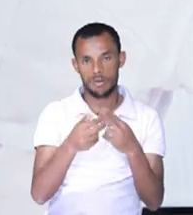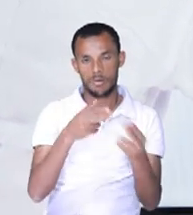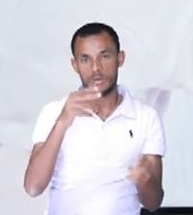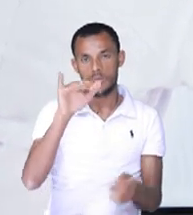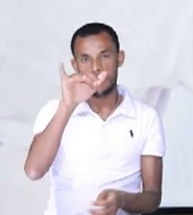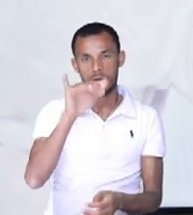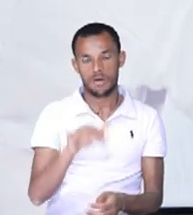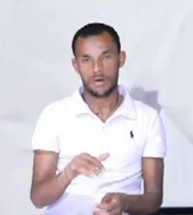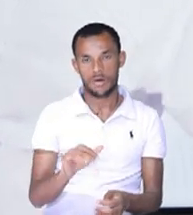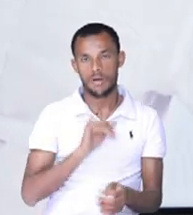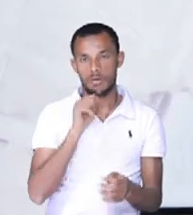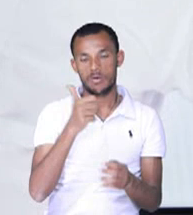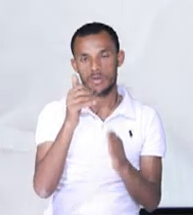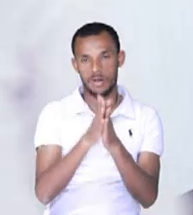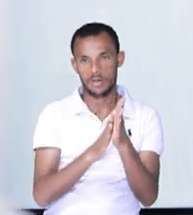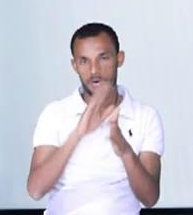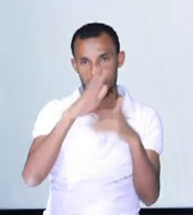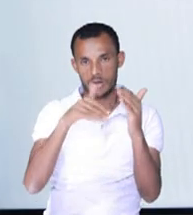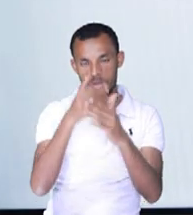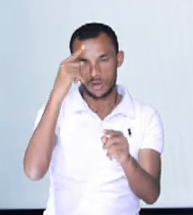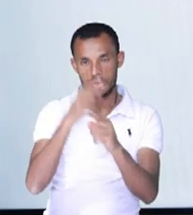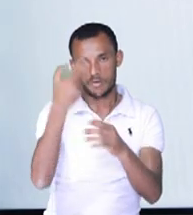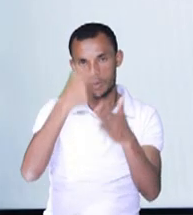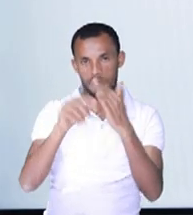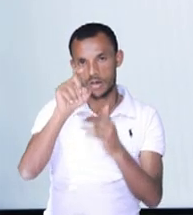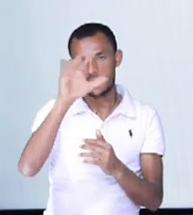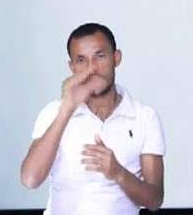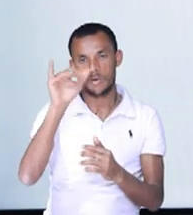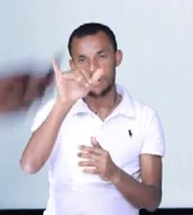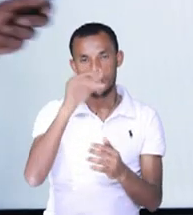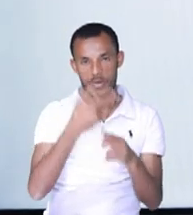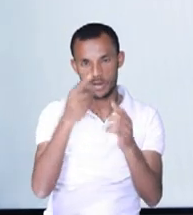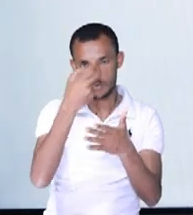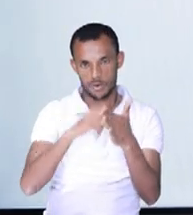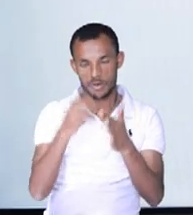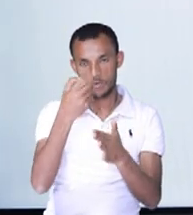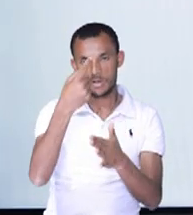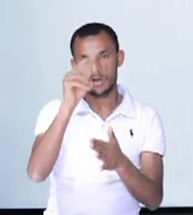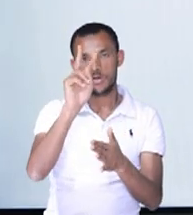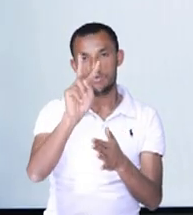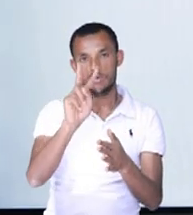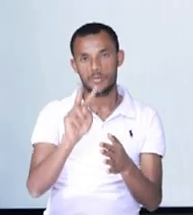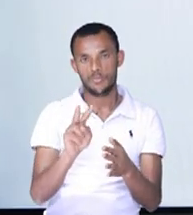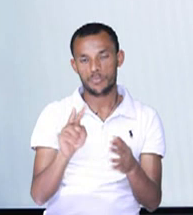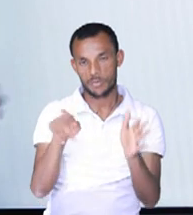y. I am not interested on the exact values of x and y, but the product of the two was negative